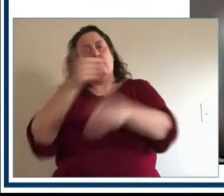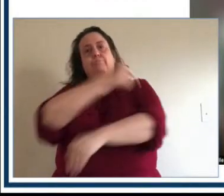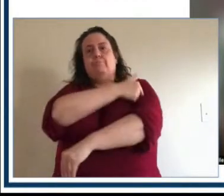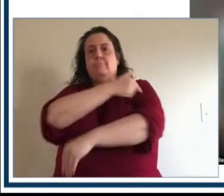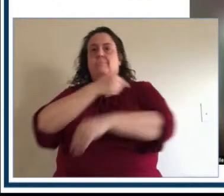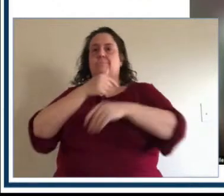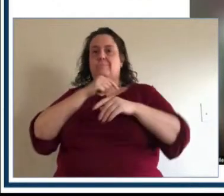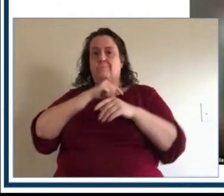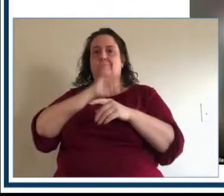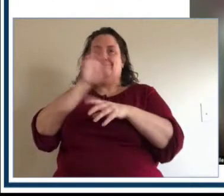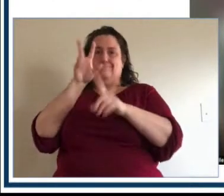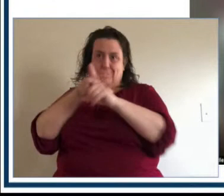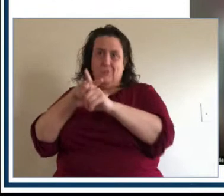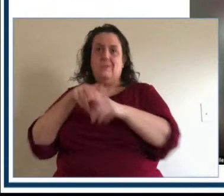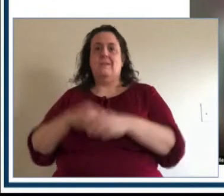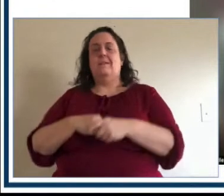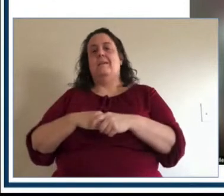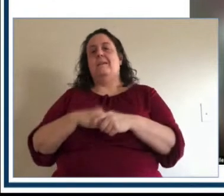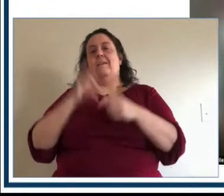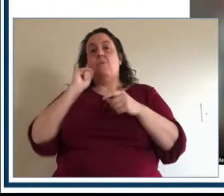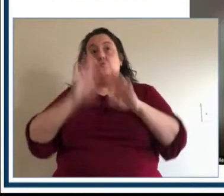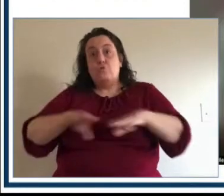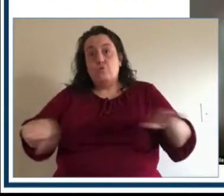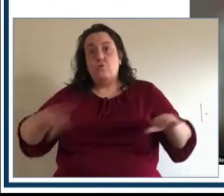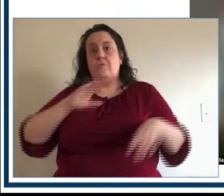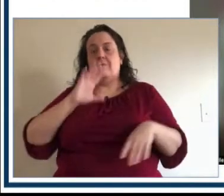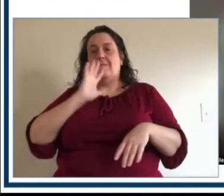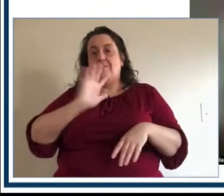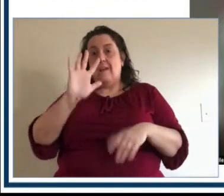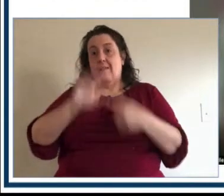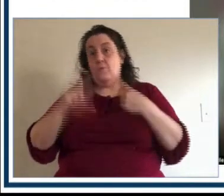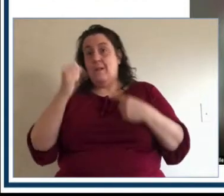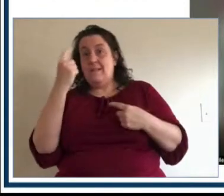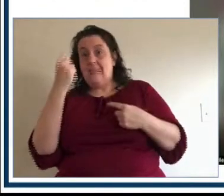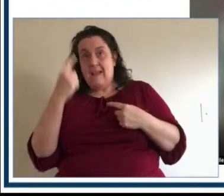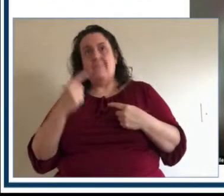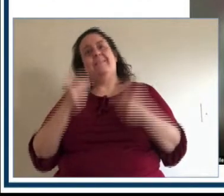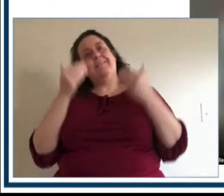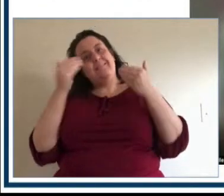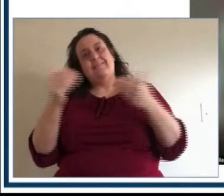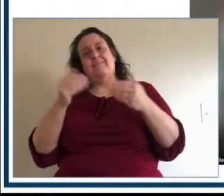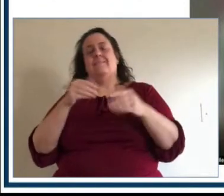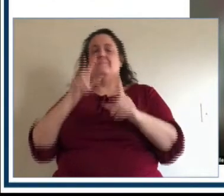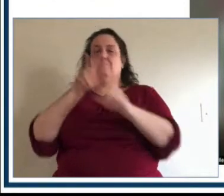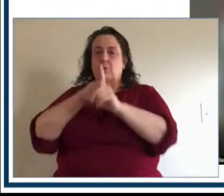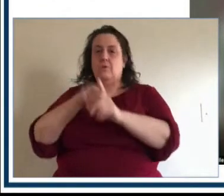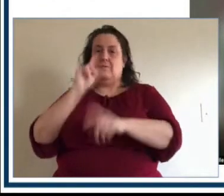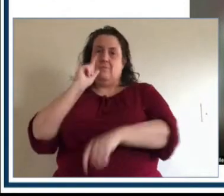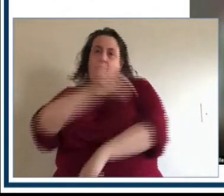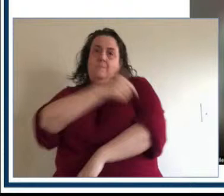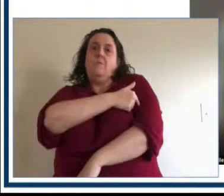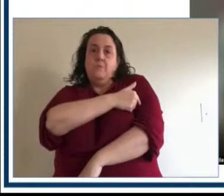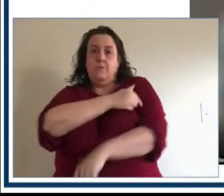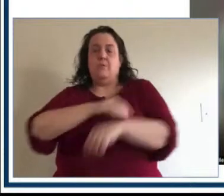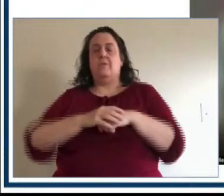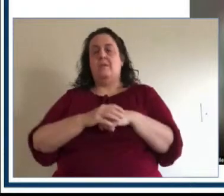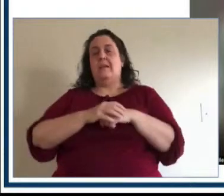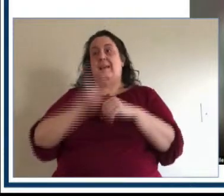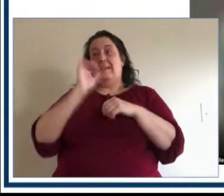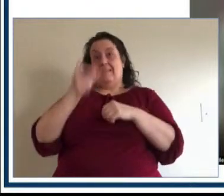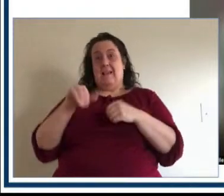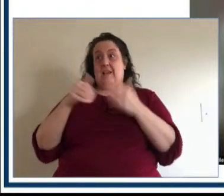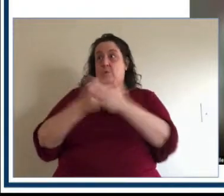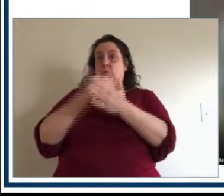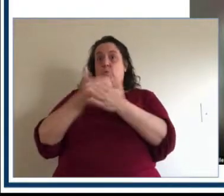for vaccines. Again, please book your appointments. While Omicron is very contagious, if we work together and follow